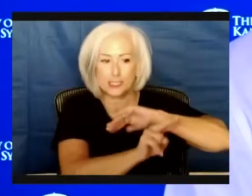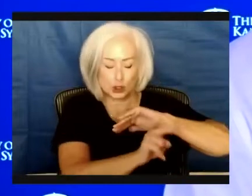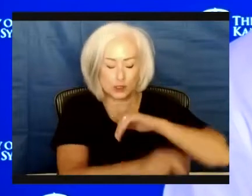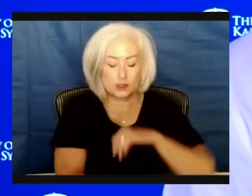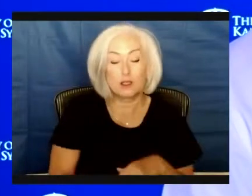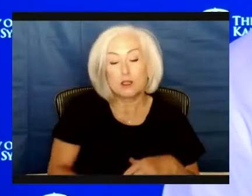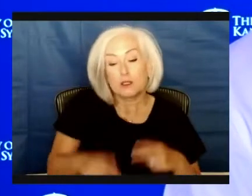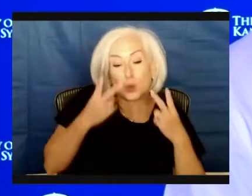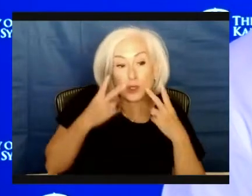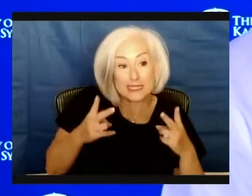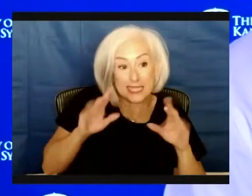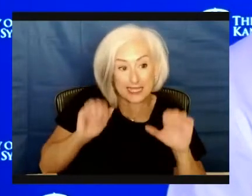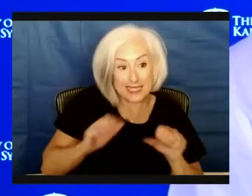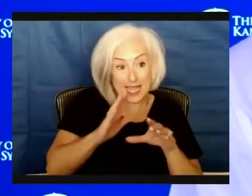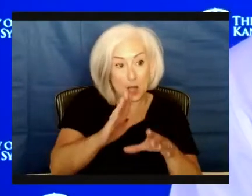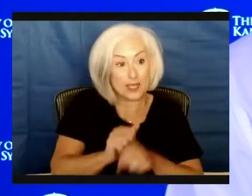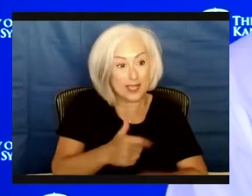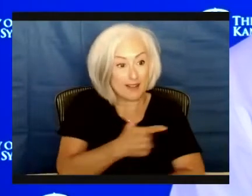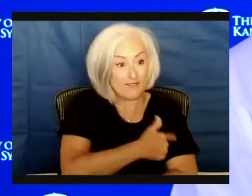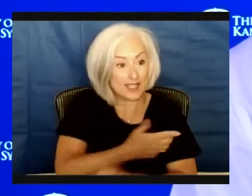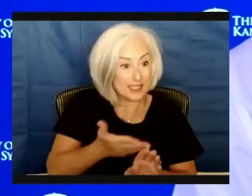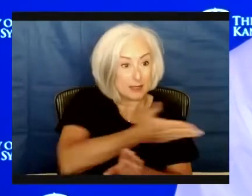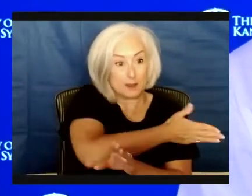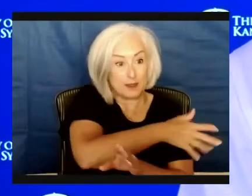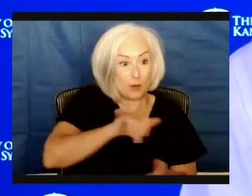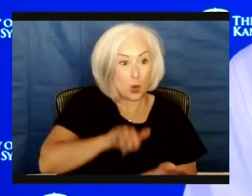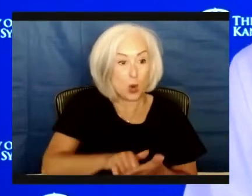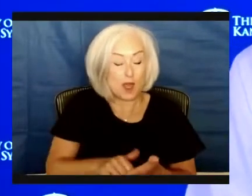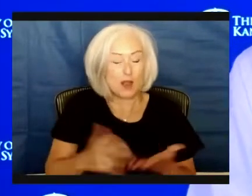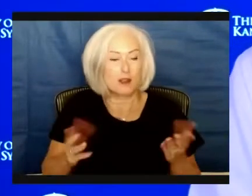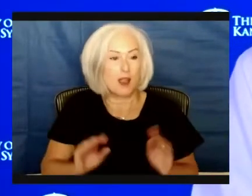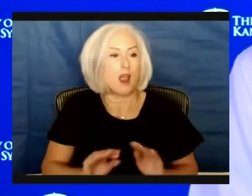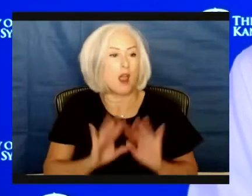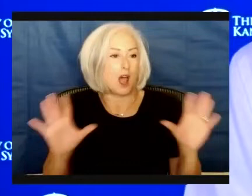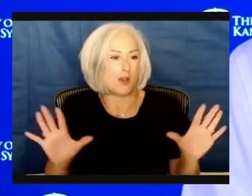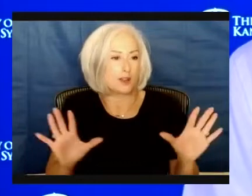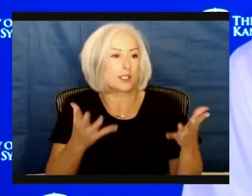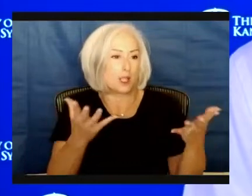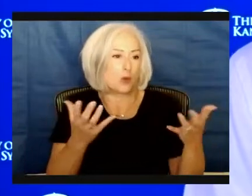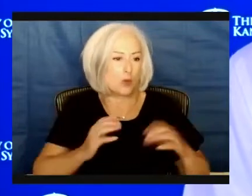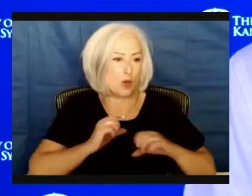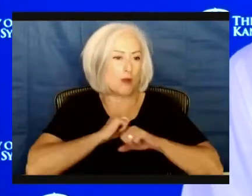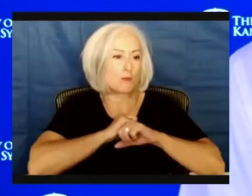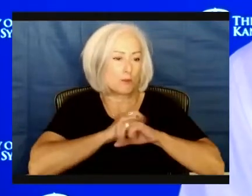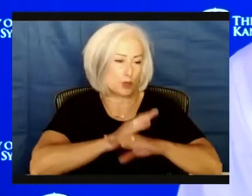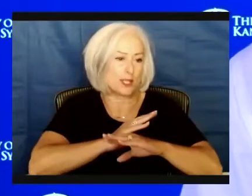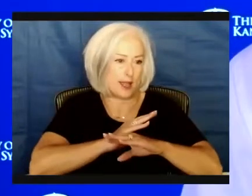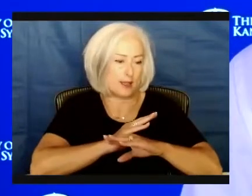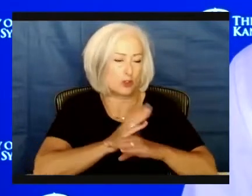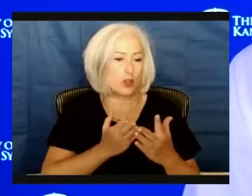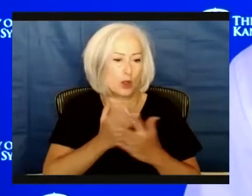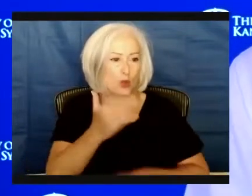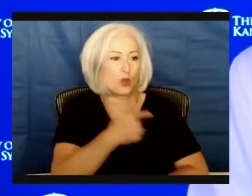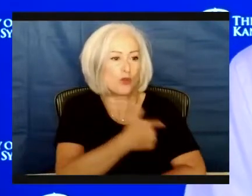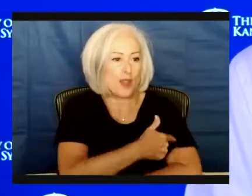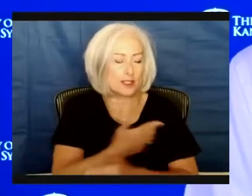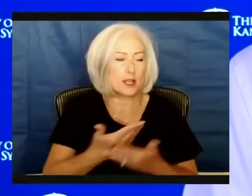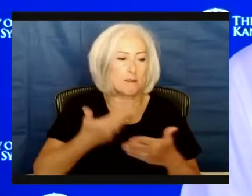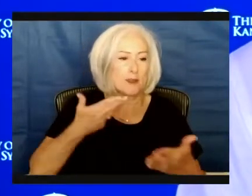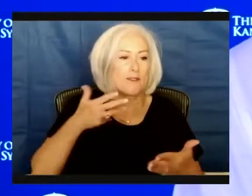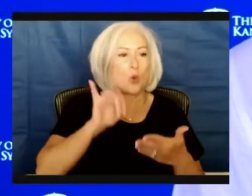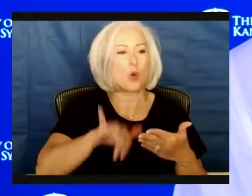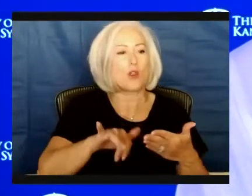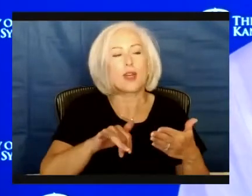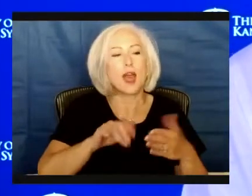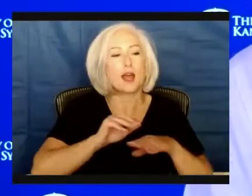out before then? Obviously, we would like to have protection as an individual and as a community through vaccination before the surge hits.